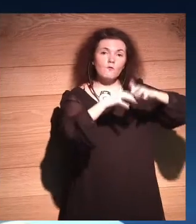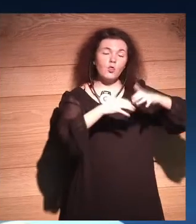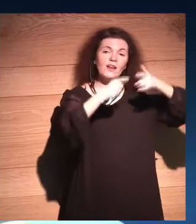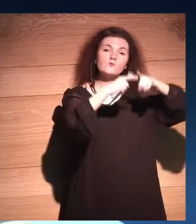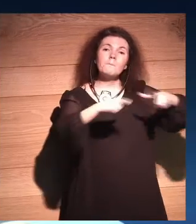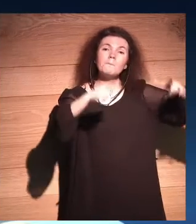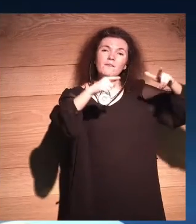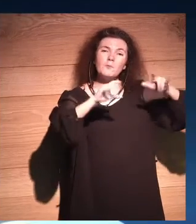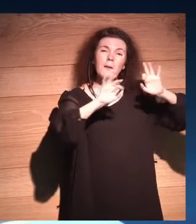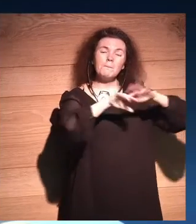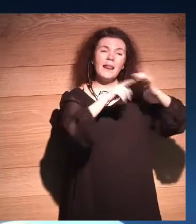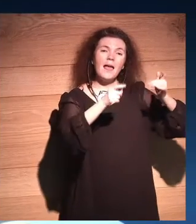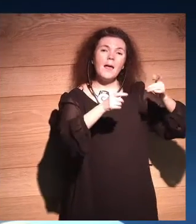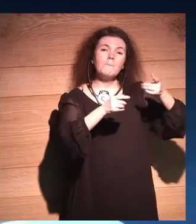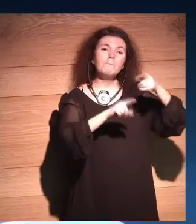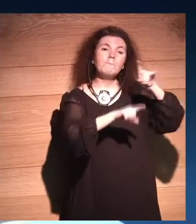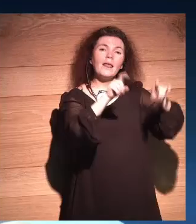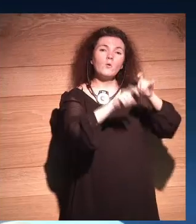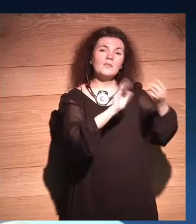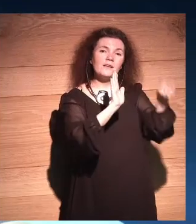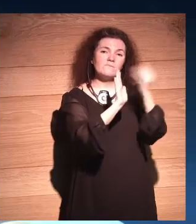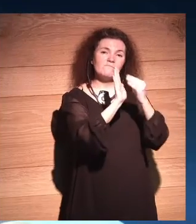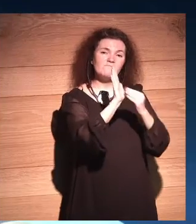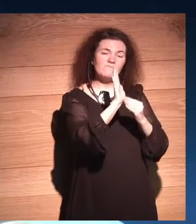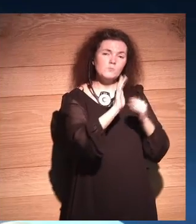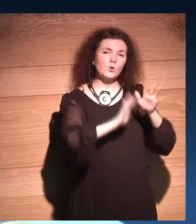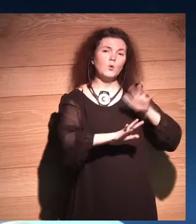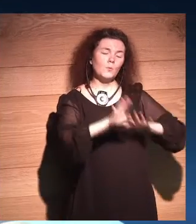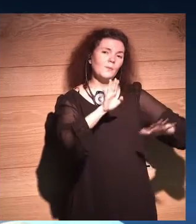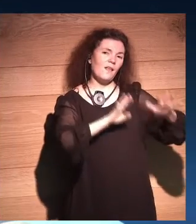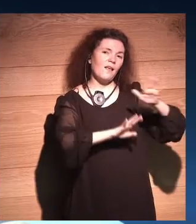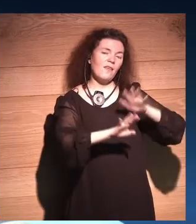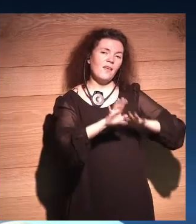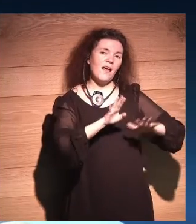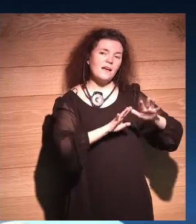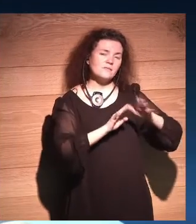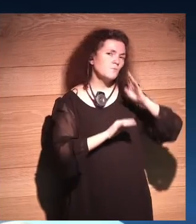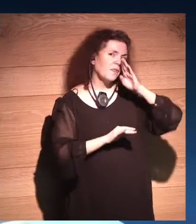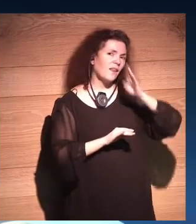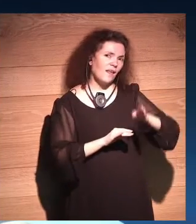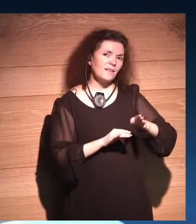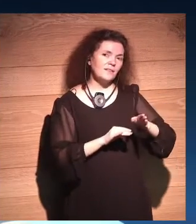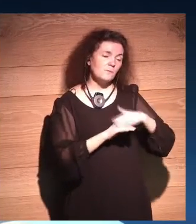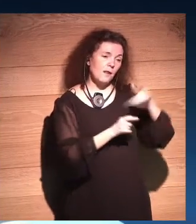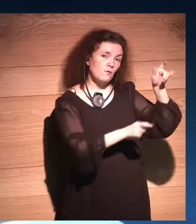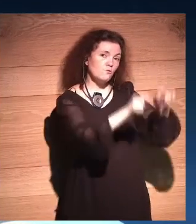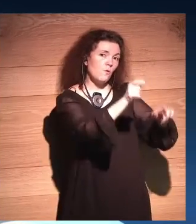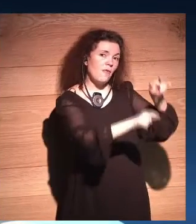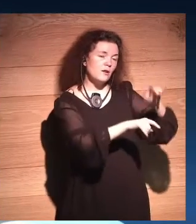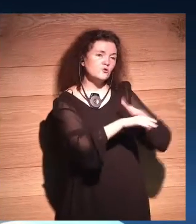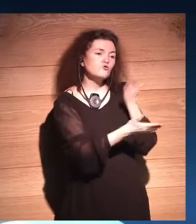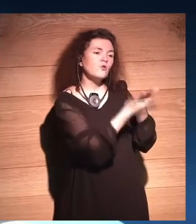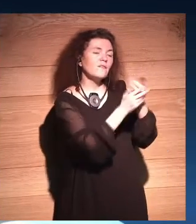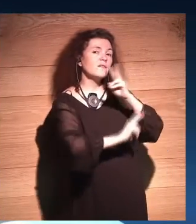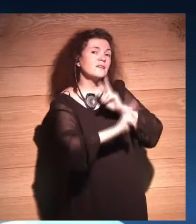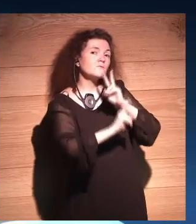very hard questions to people and to solicit their answers. And there have been 750 challenges on